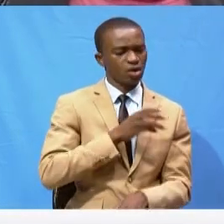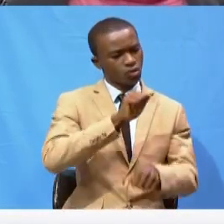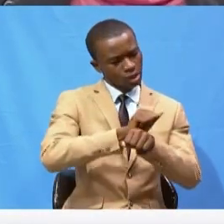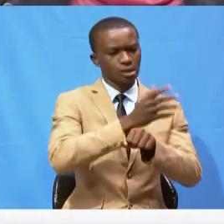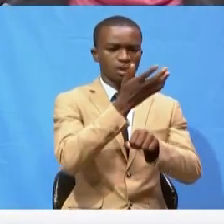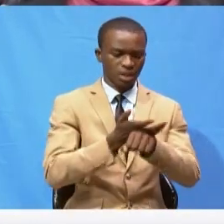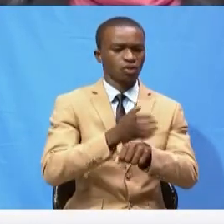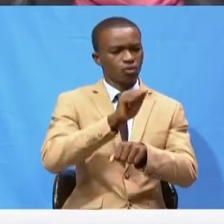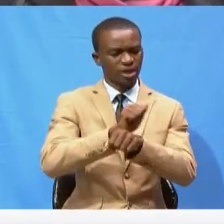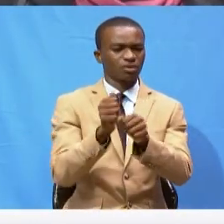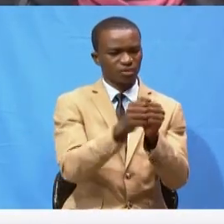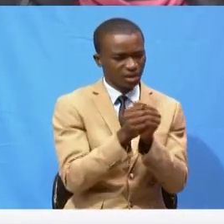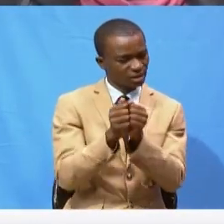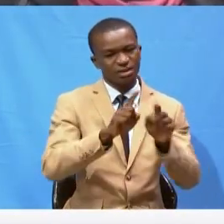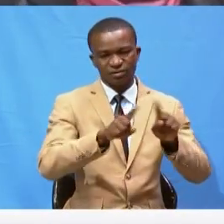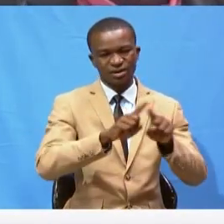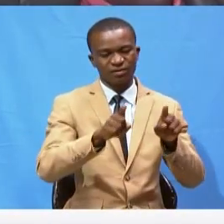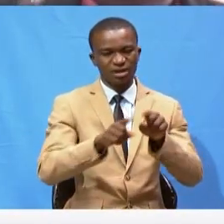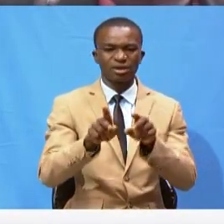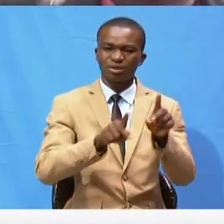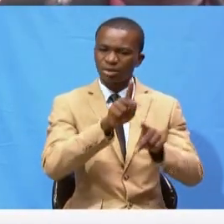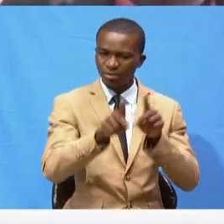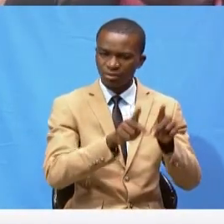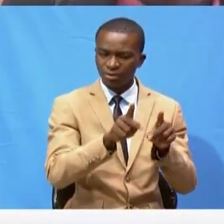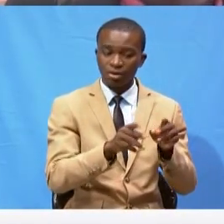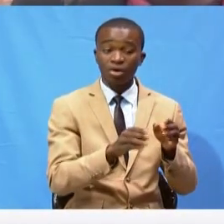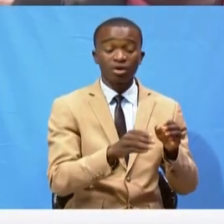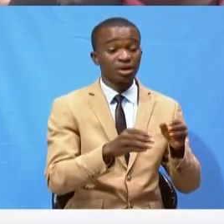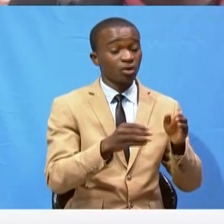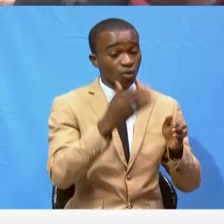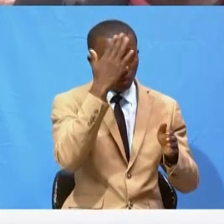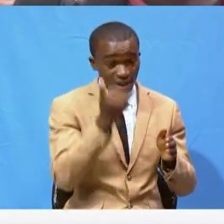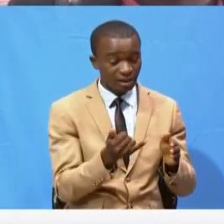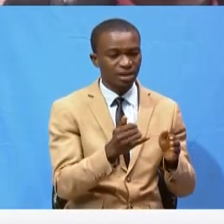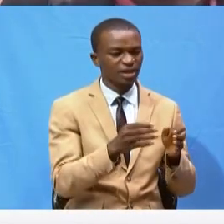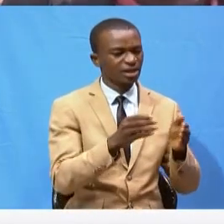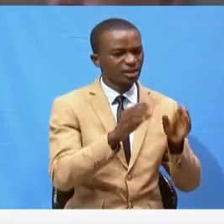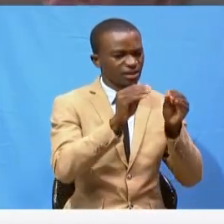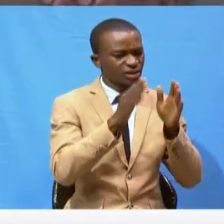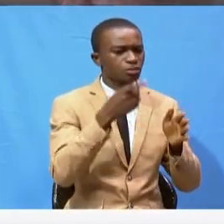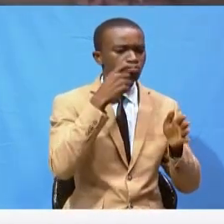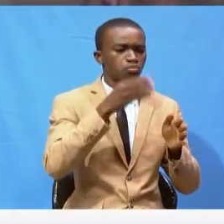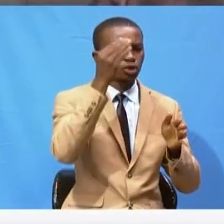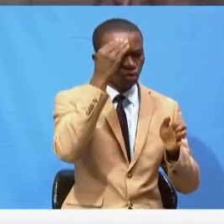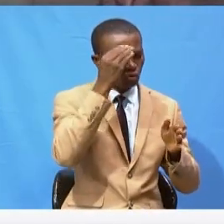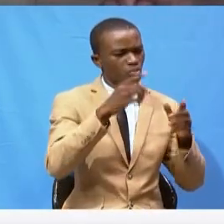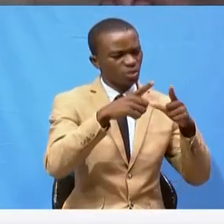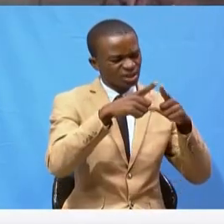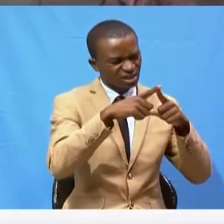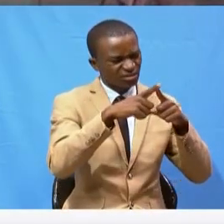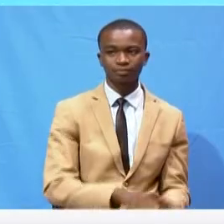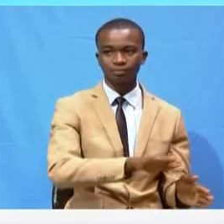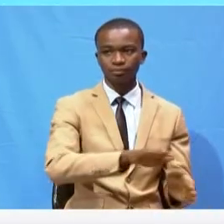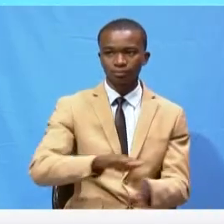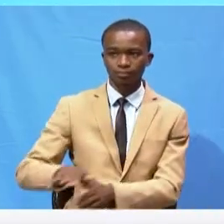health, it's easy for the teachers to buy in what we are doing. Because we've done a good job now. Joyce Kasoka reporting for